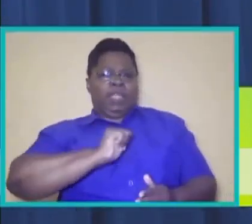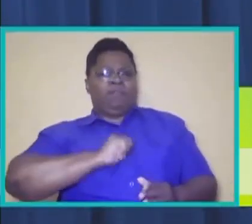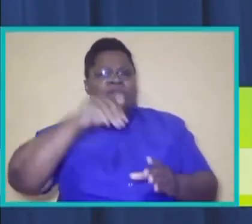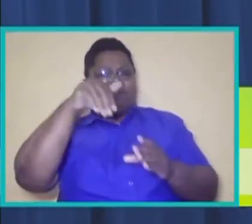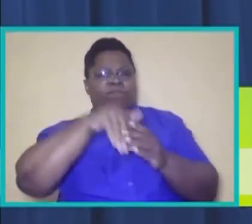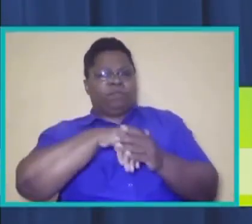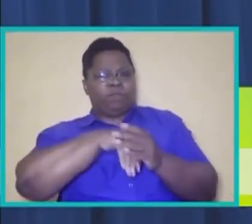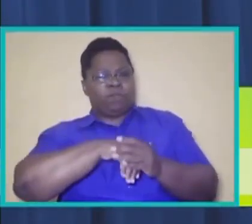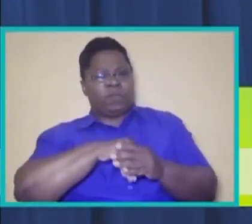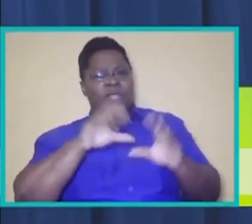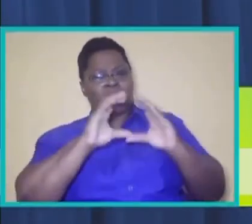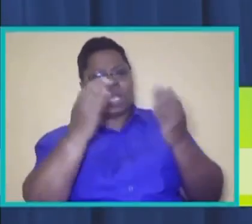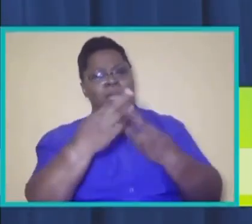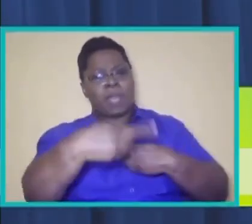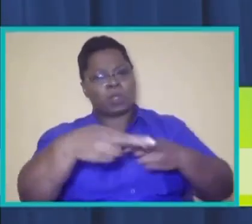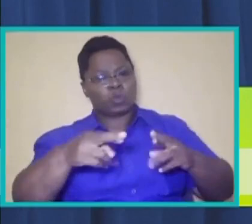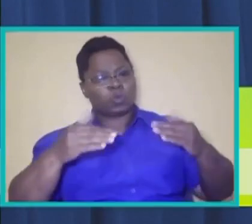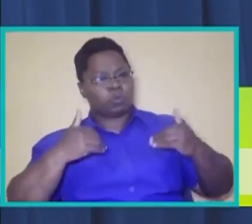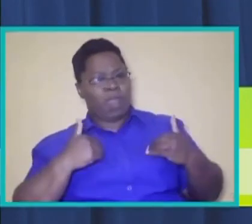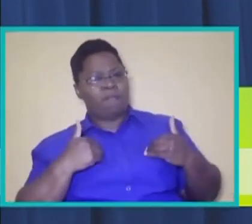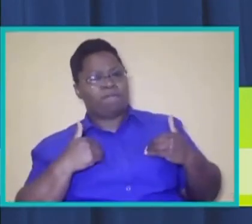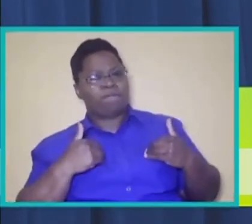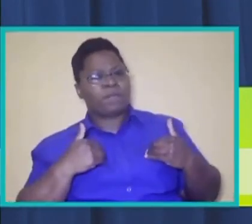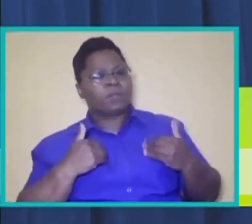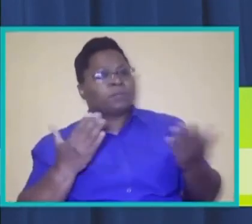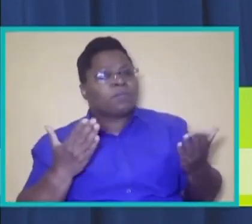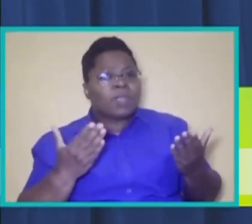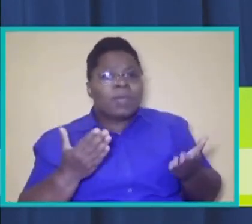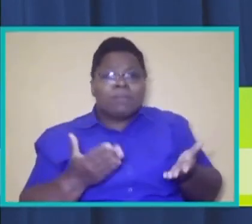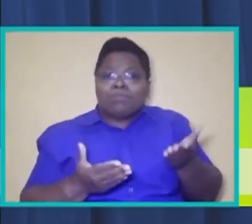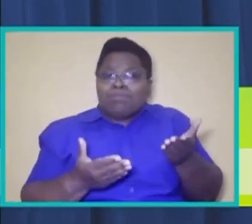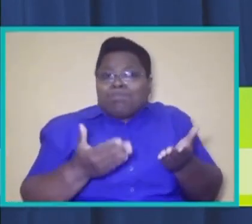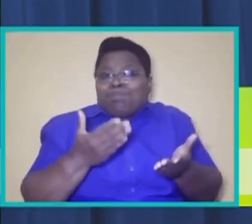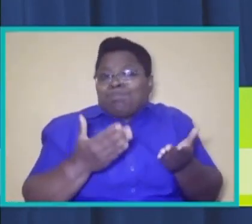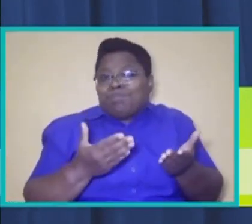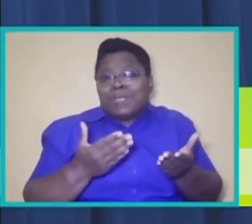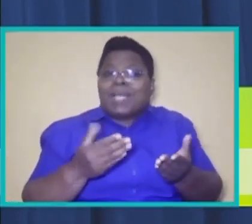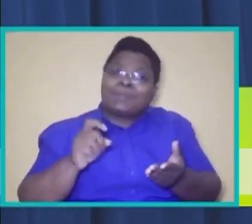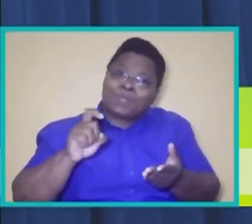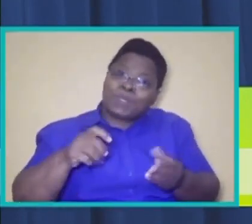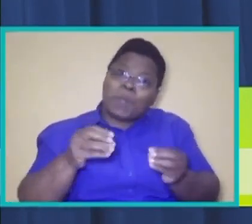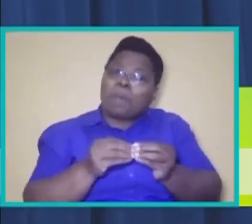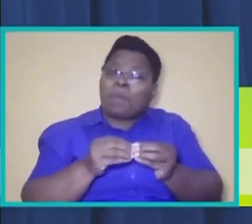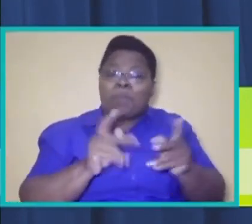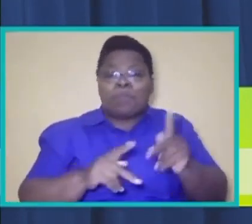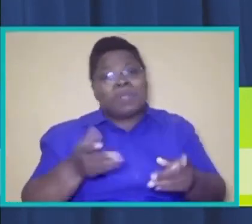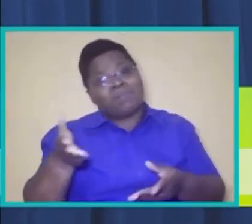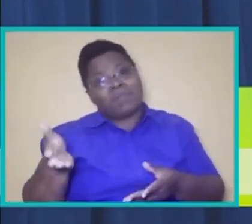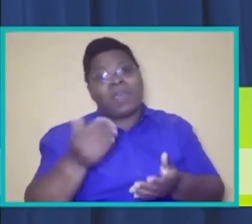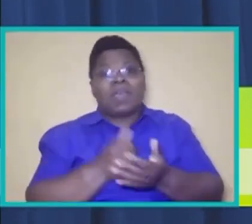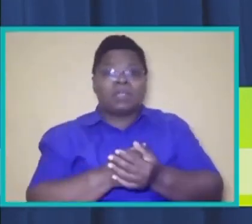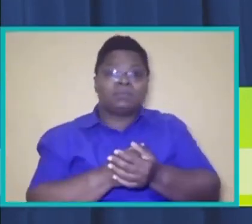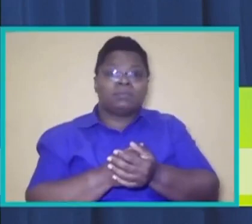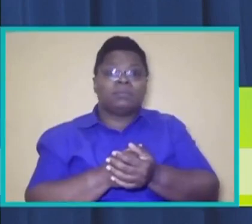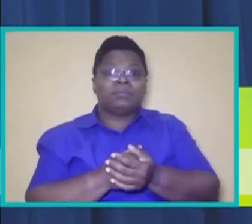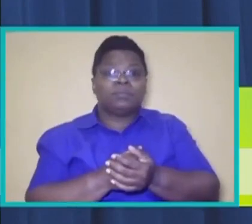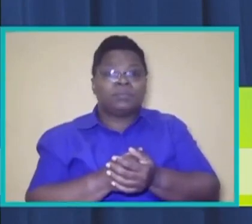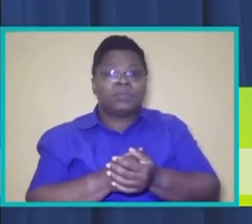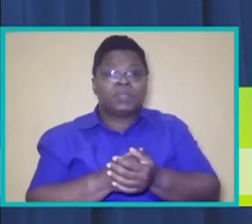We spoke about the use of technology. The research has shown that those schools and